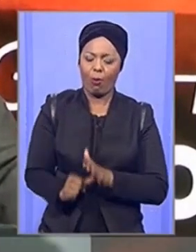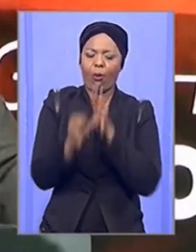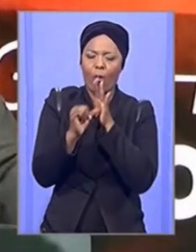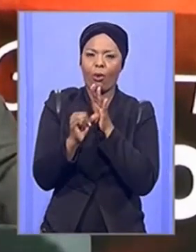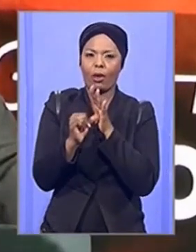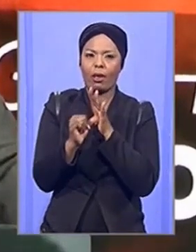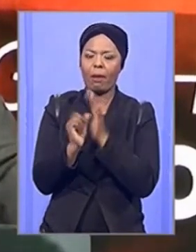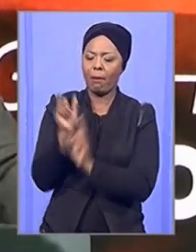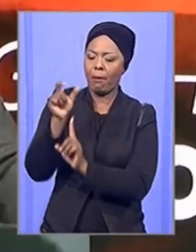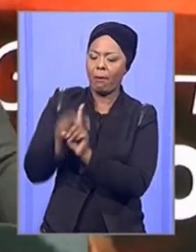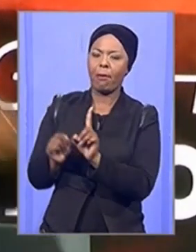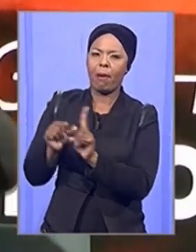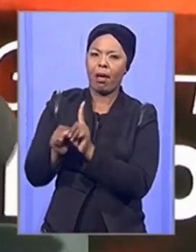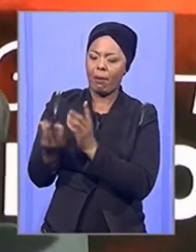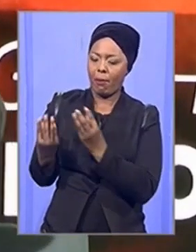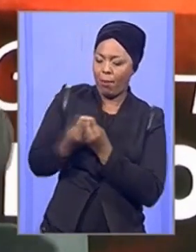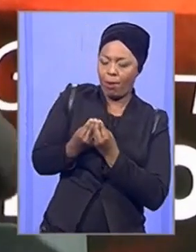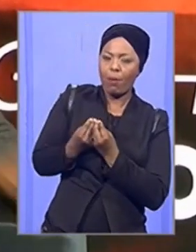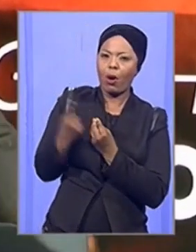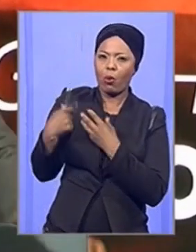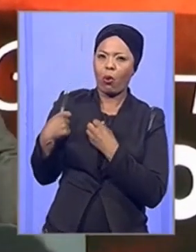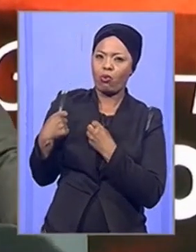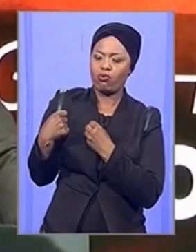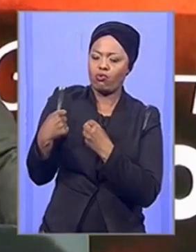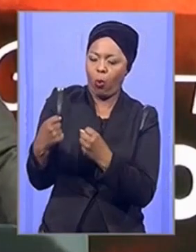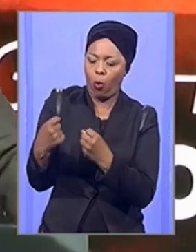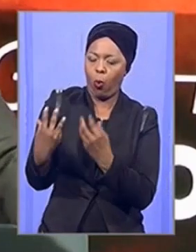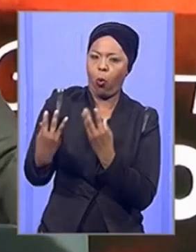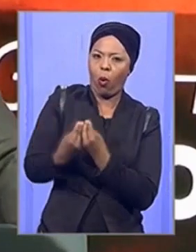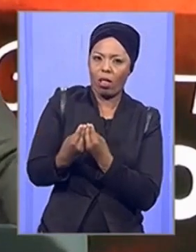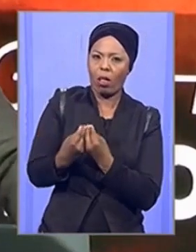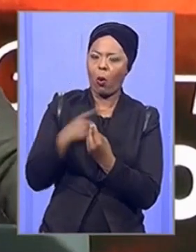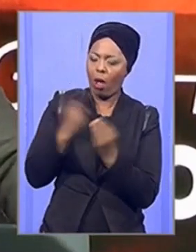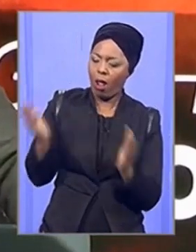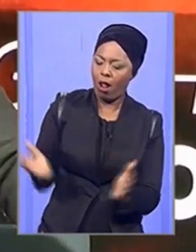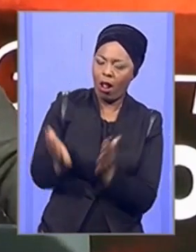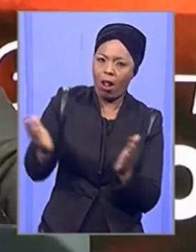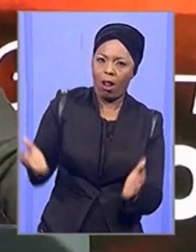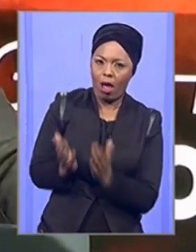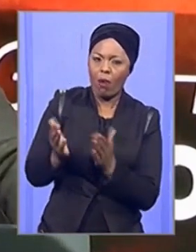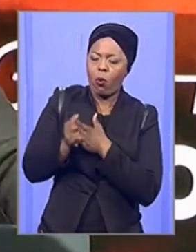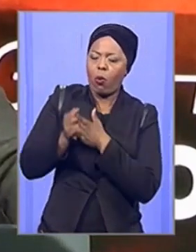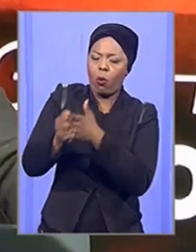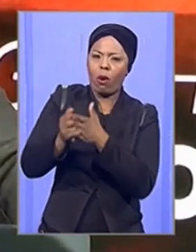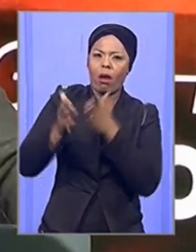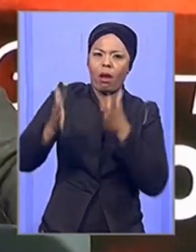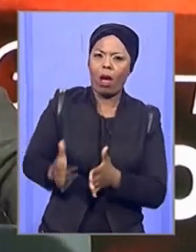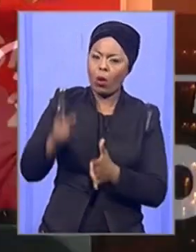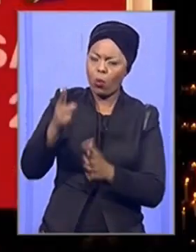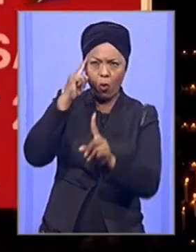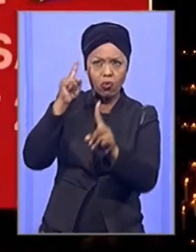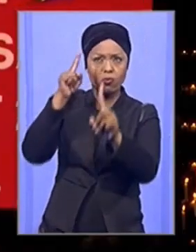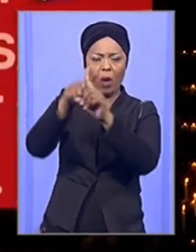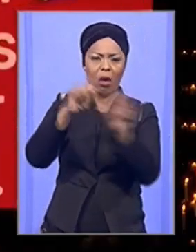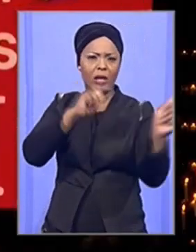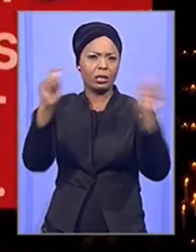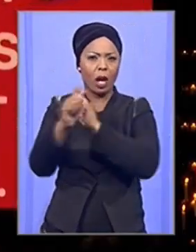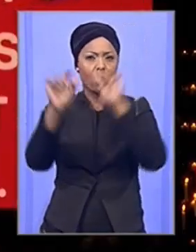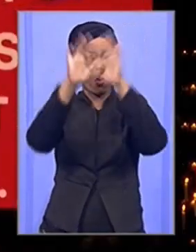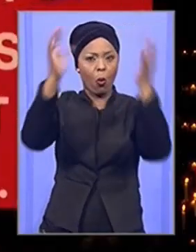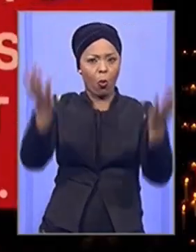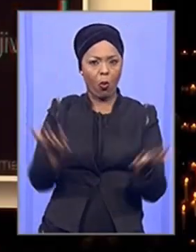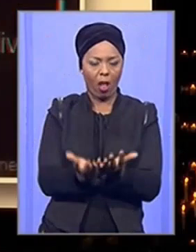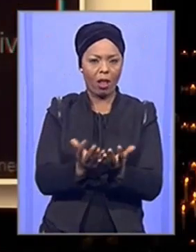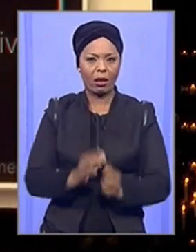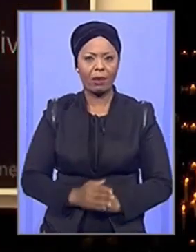passenger in a car that you drove, to be a catalyst that changed the world. Lihula